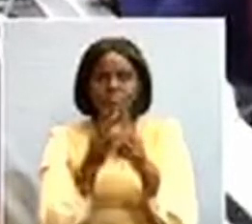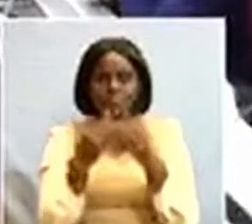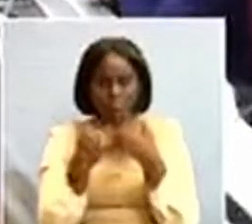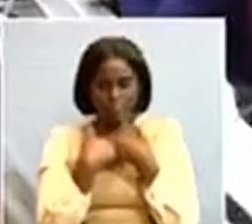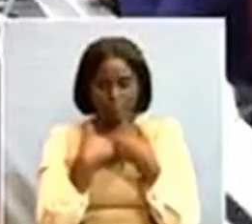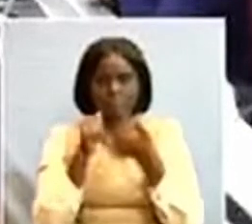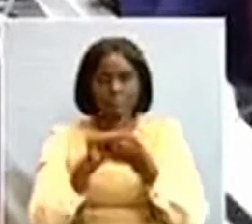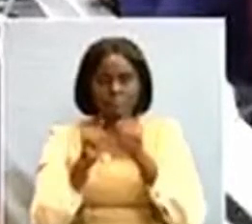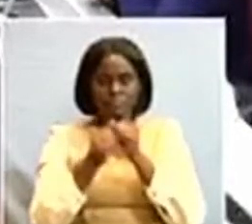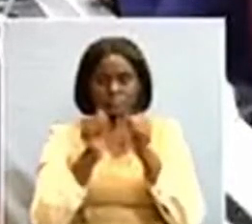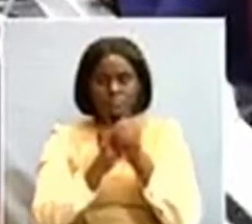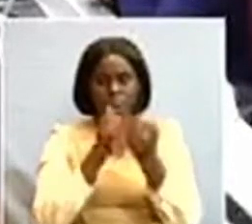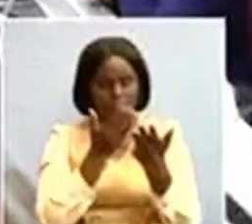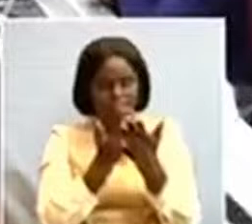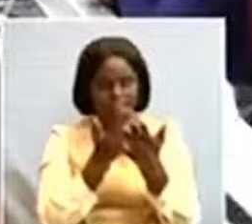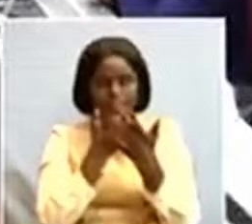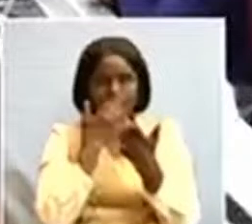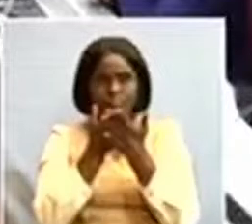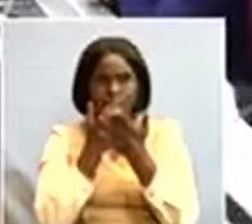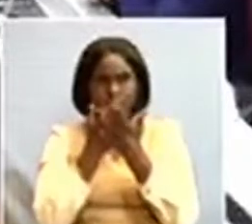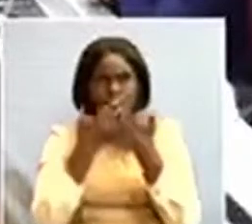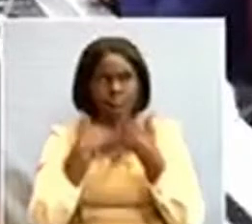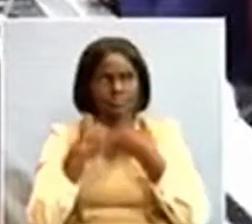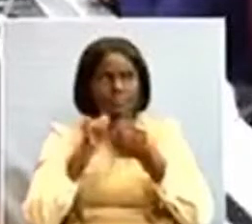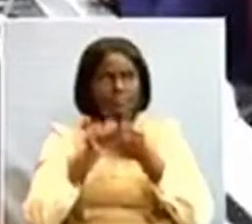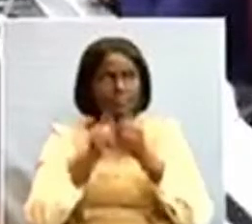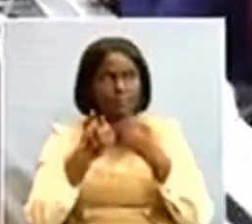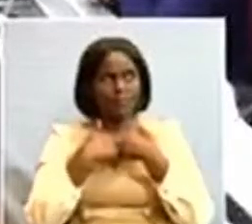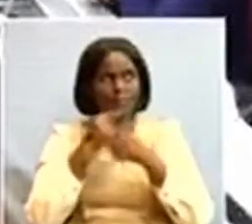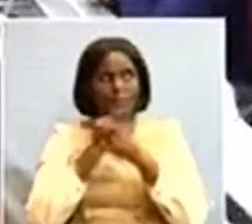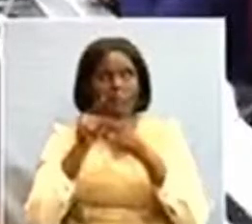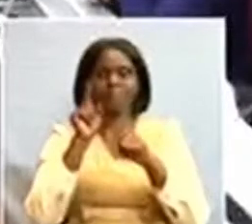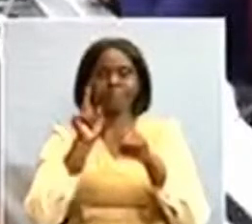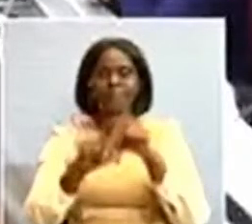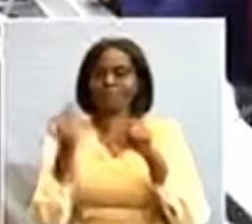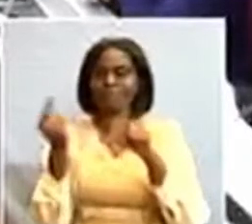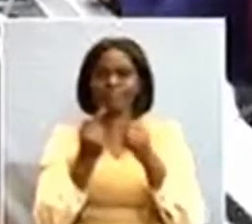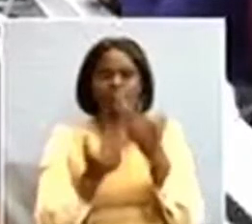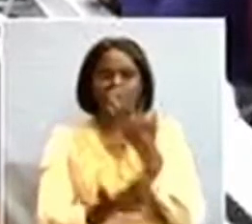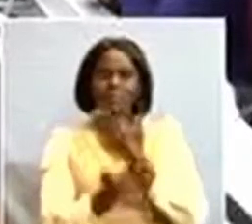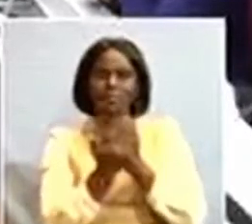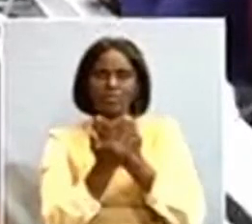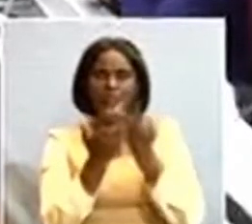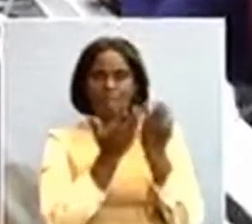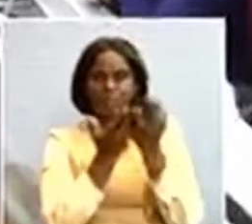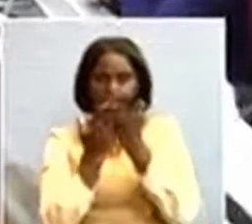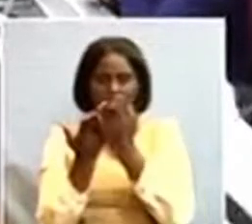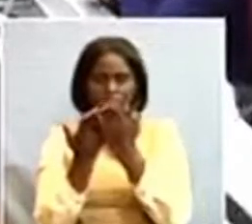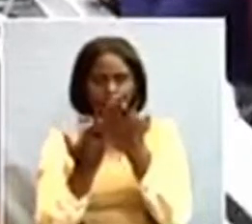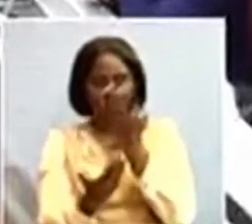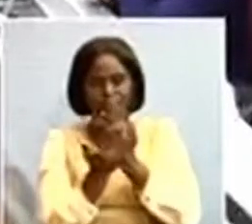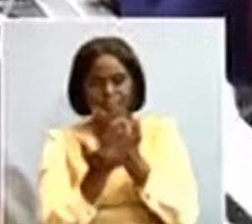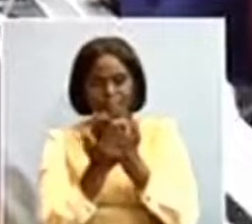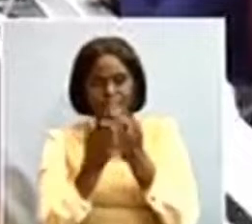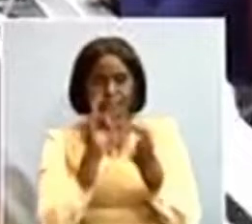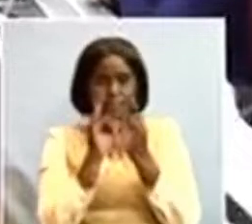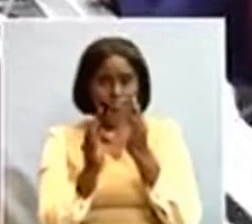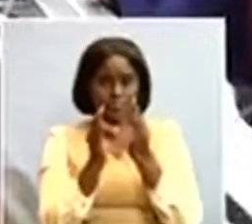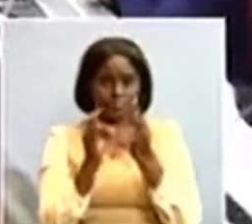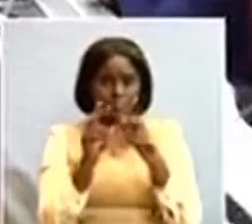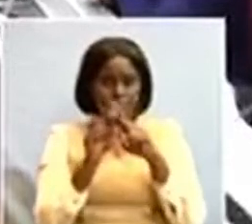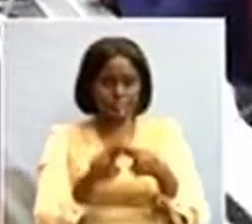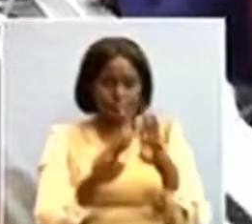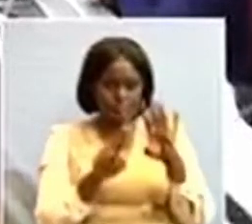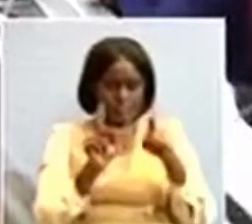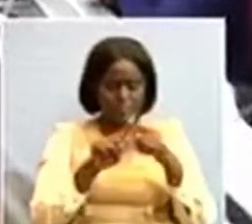problem with that evidence. They just came with it this morning, and if they sit there